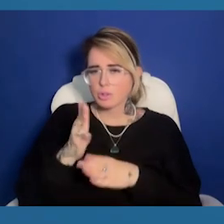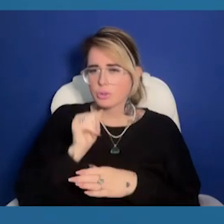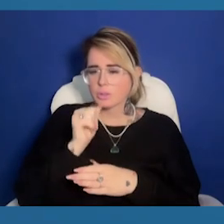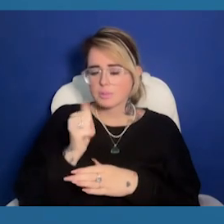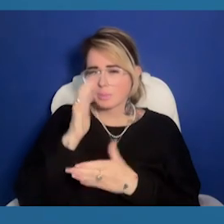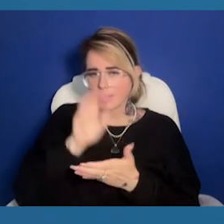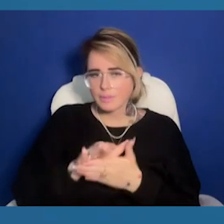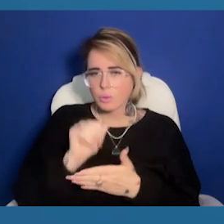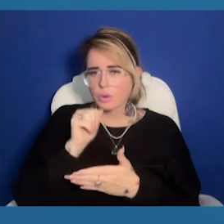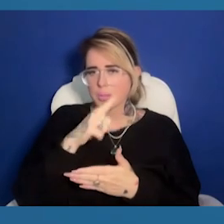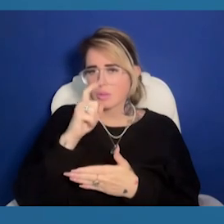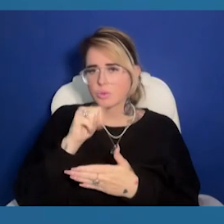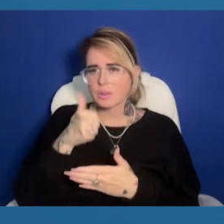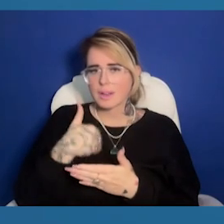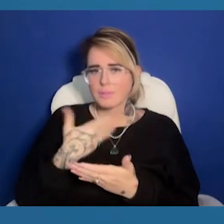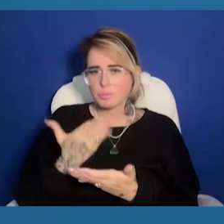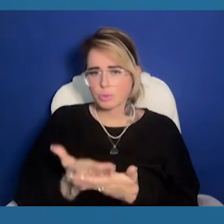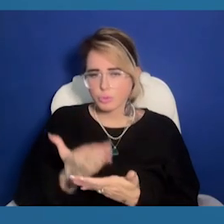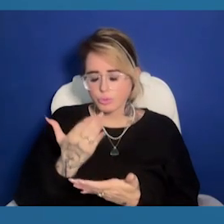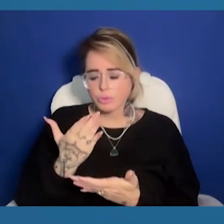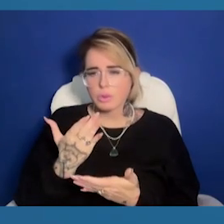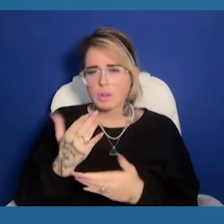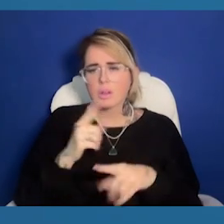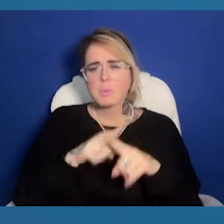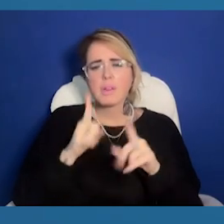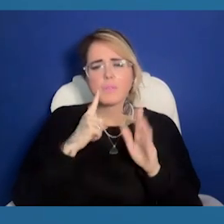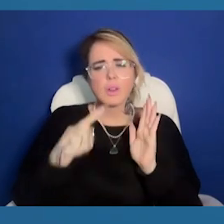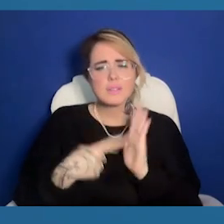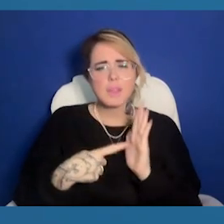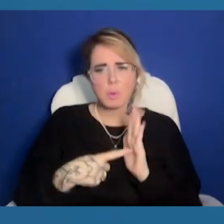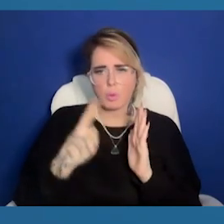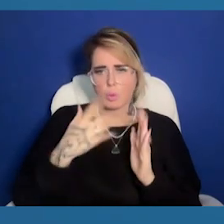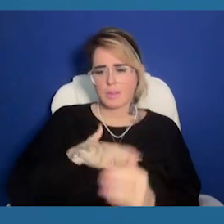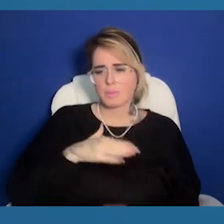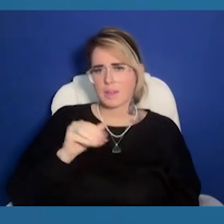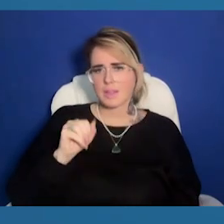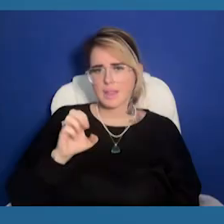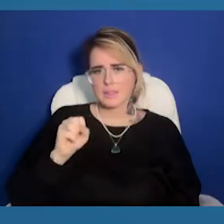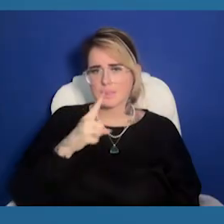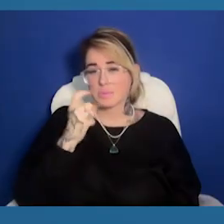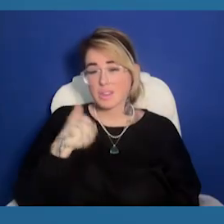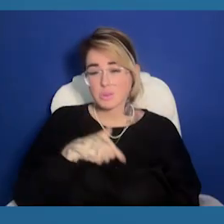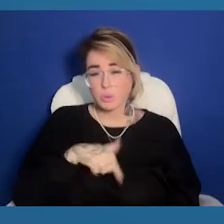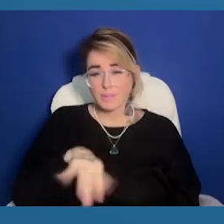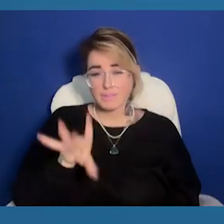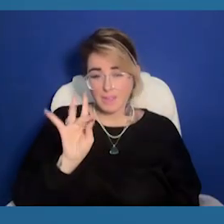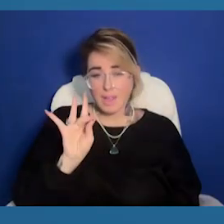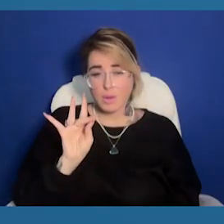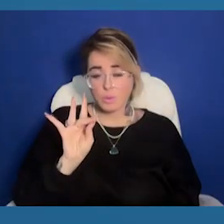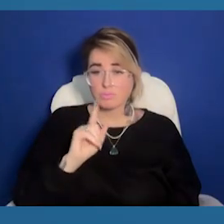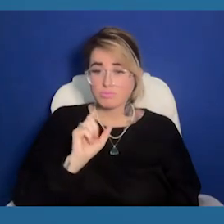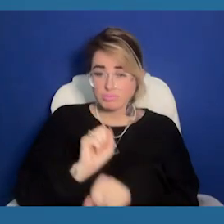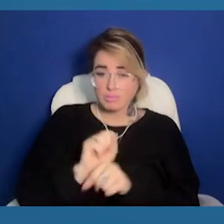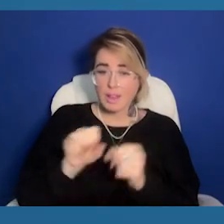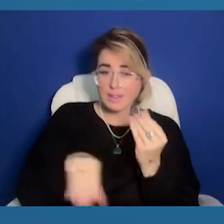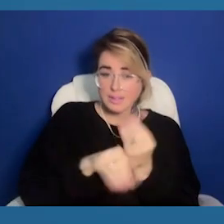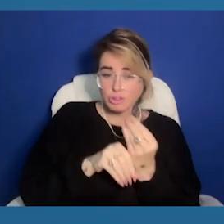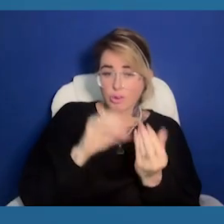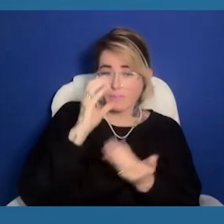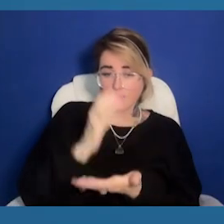doubt, but, for example, in one of my cases, because we found an additional photo of